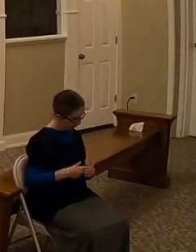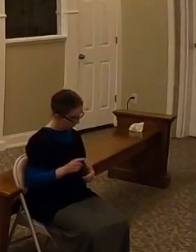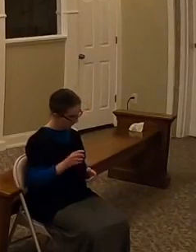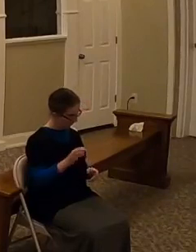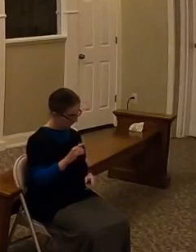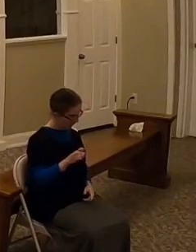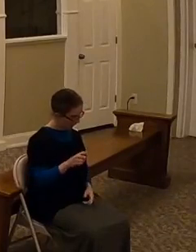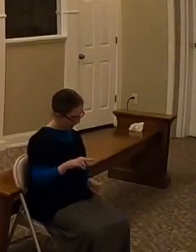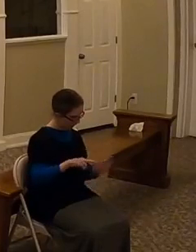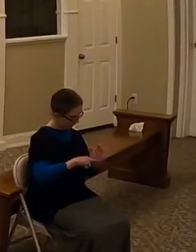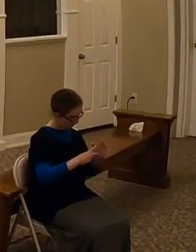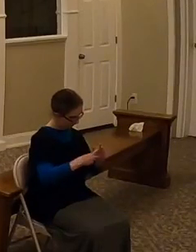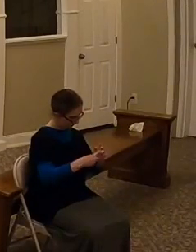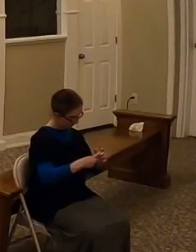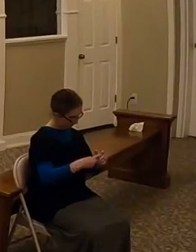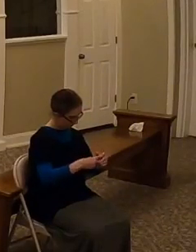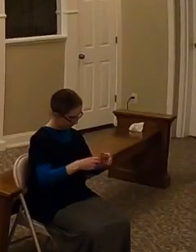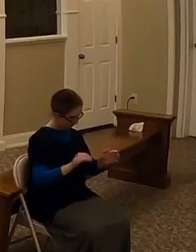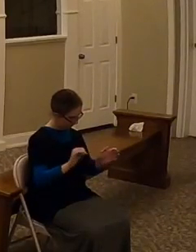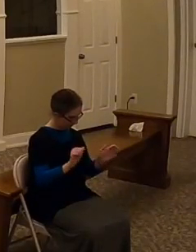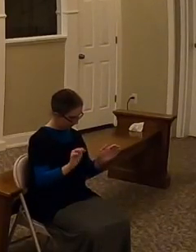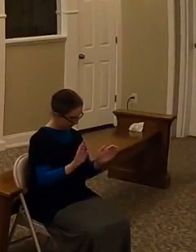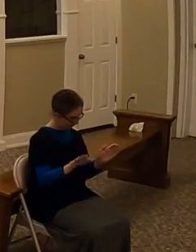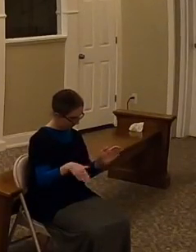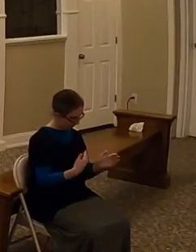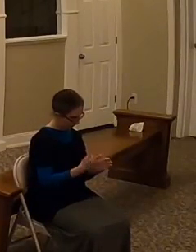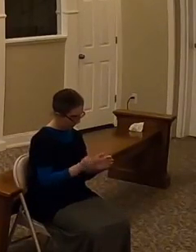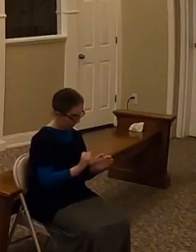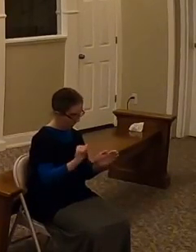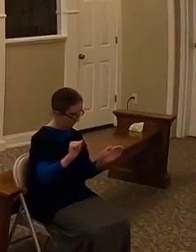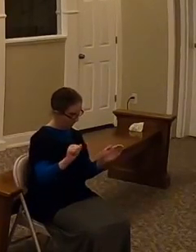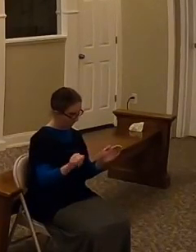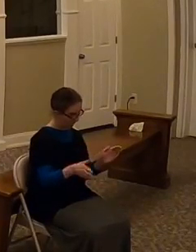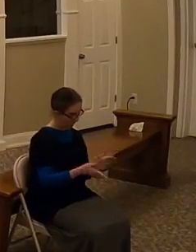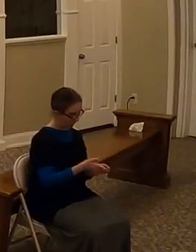word cleave here means to stick with as with glue.